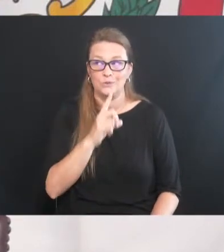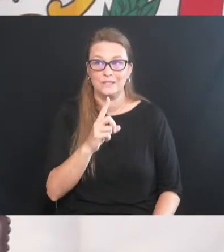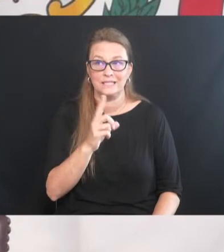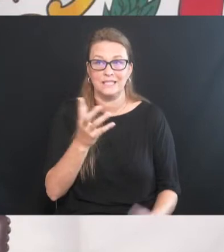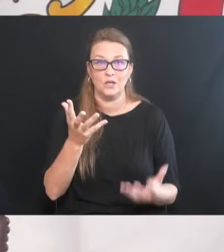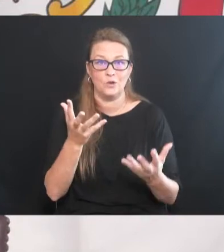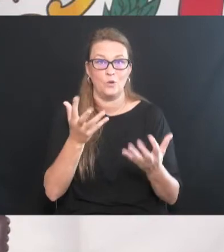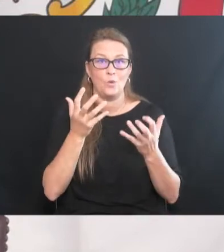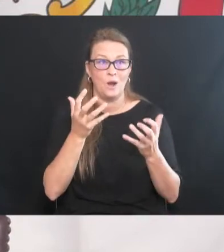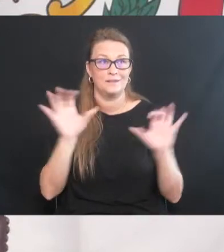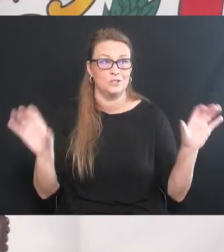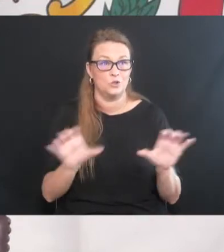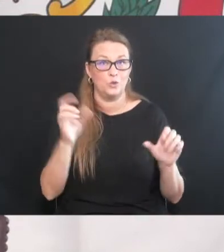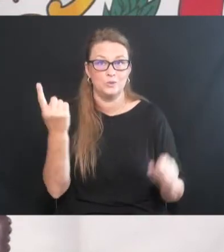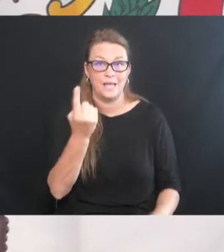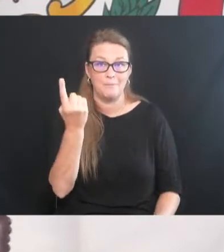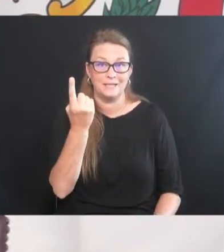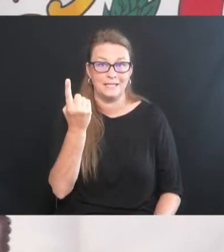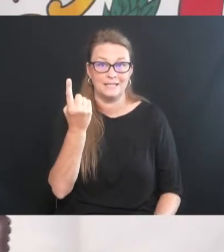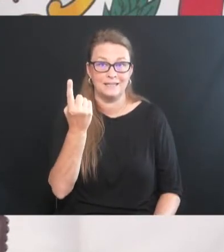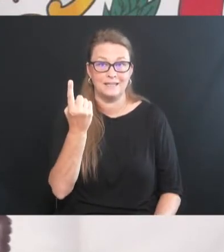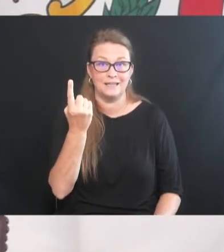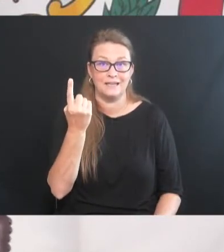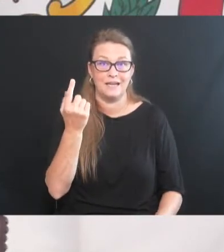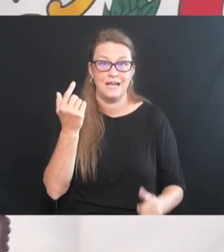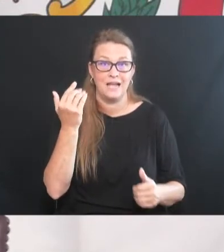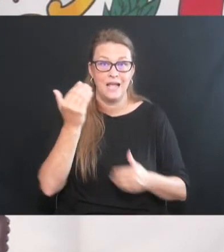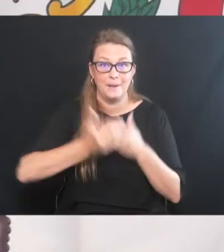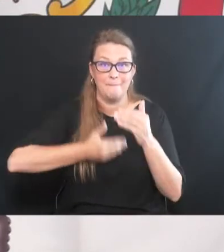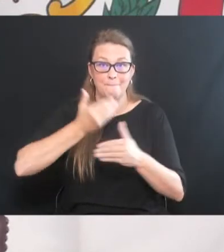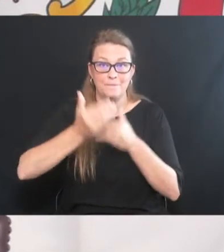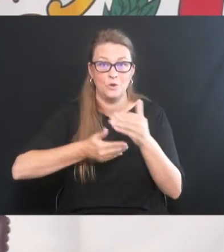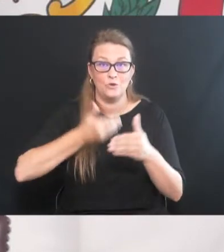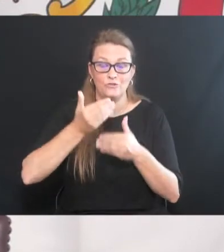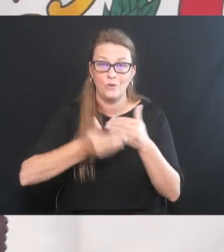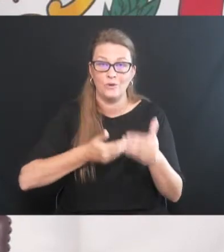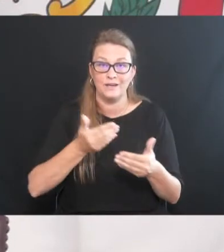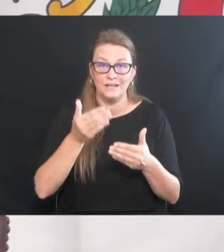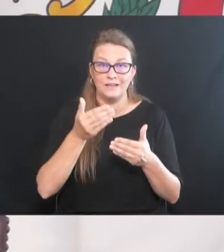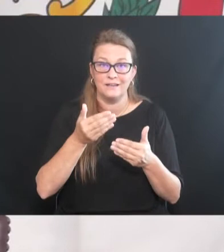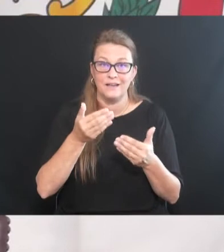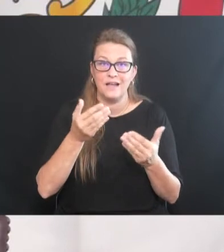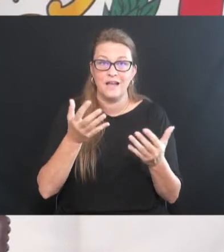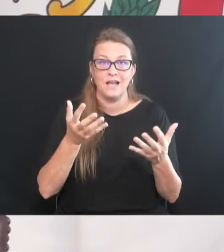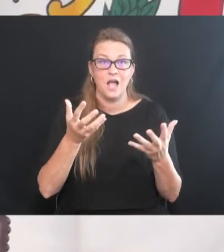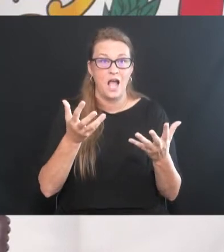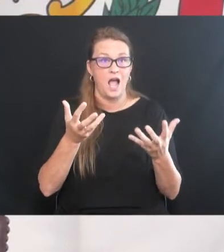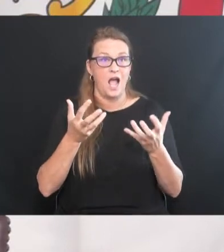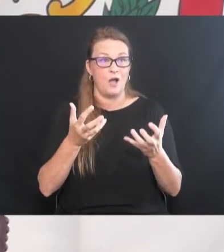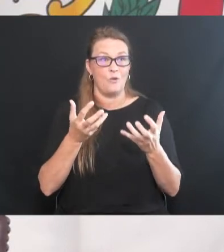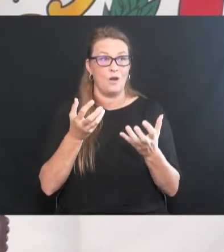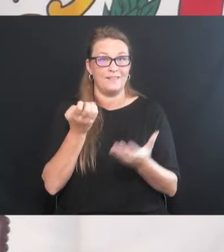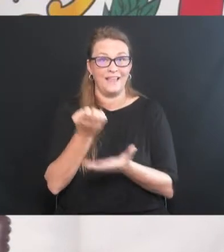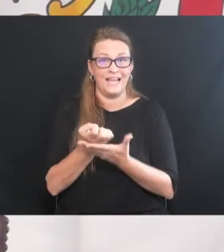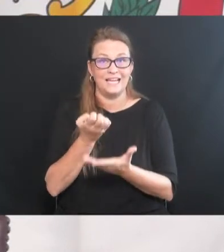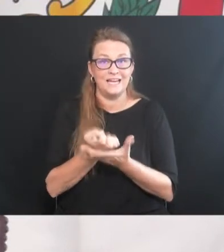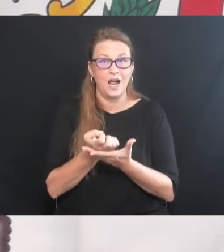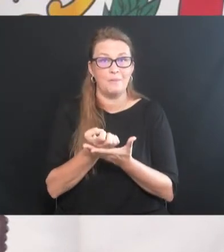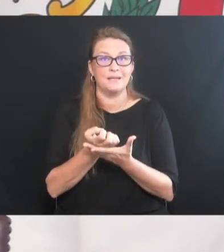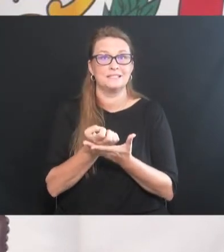trying to get something done and move forward. And we've got our state cooking from the standpoint of the economics, and we want